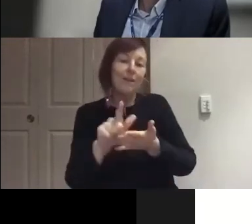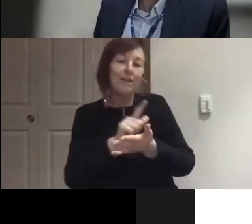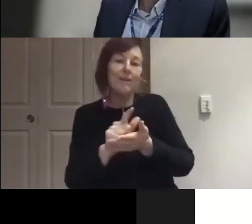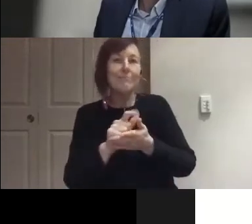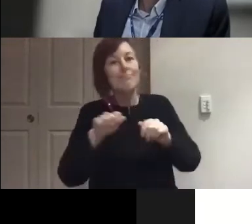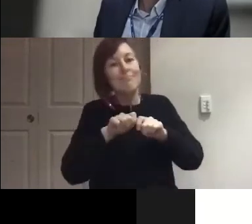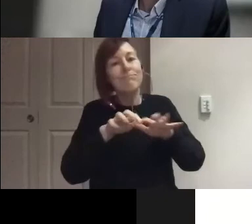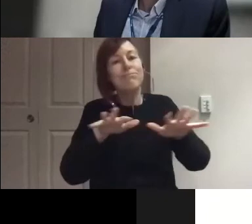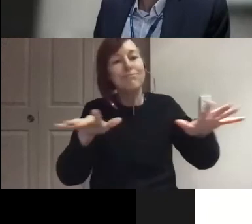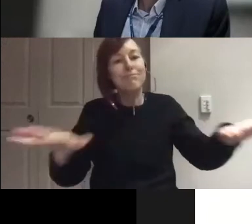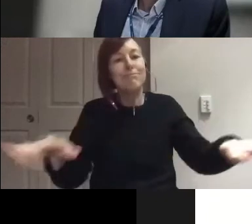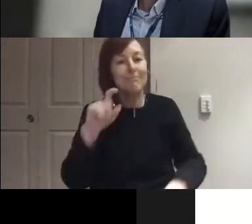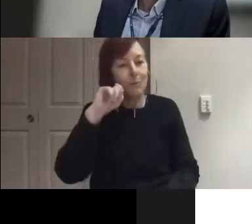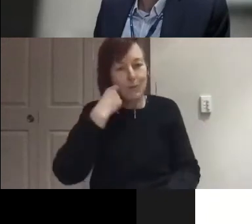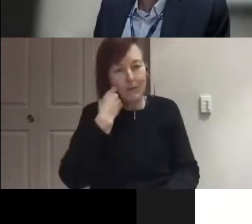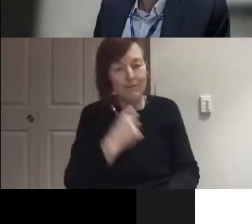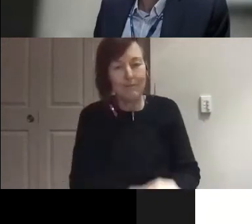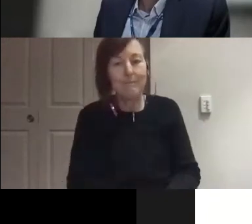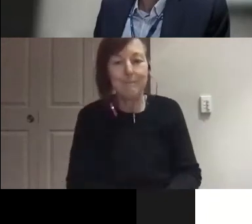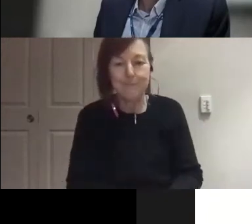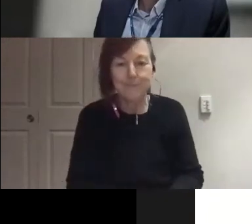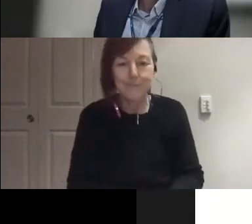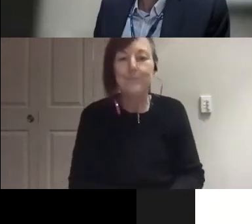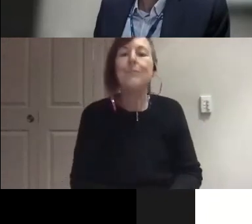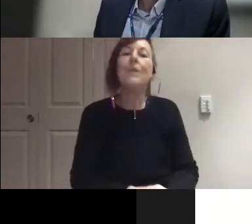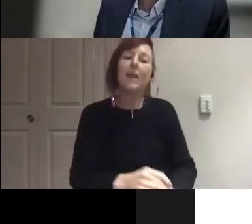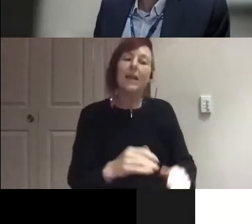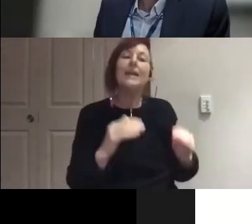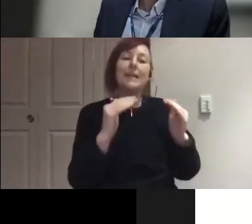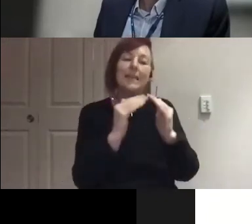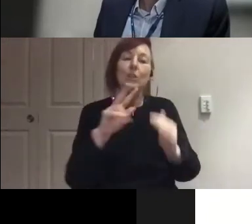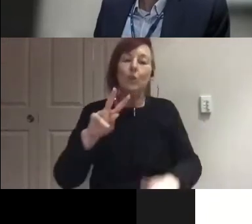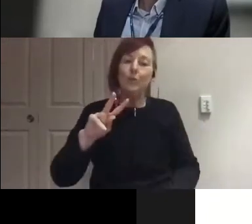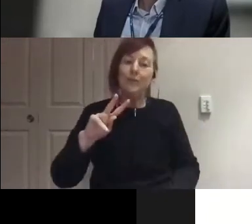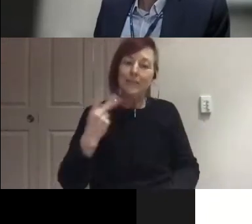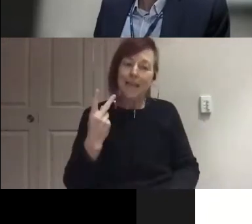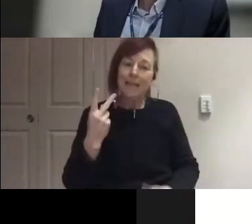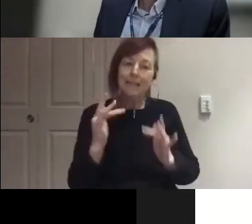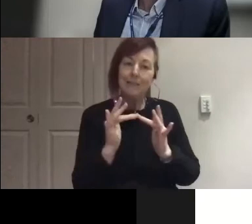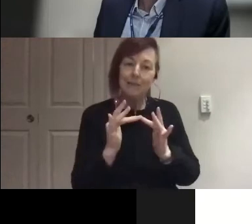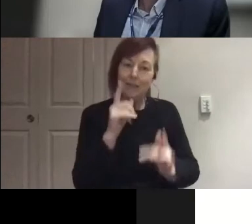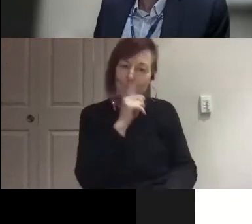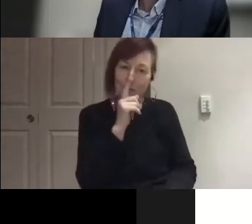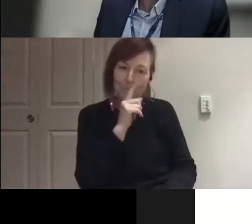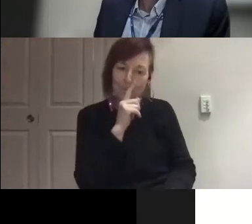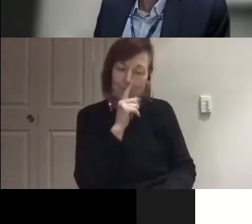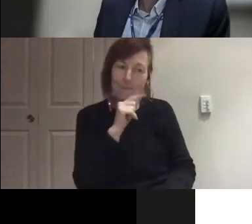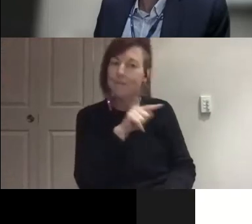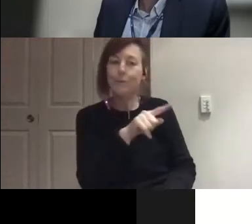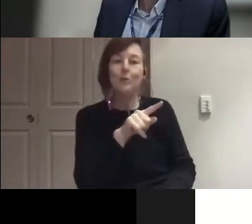the secondary close contacts are not legally required to get tested. They can be released once the primary close contact is released.